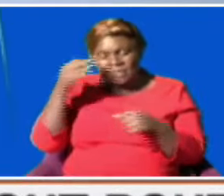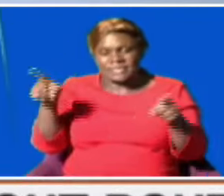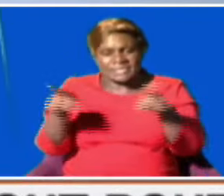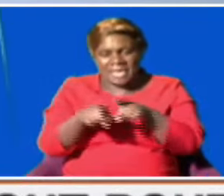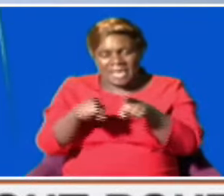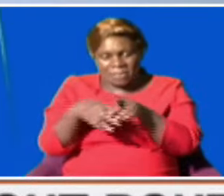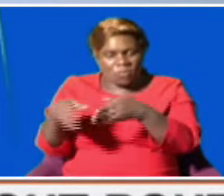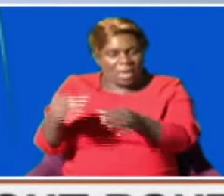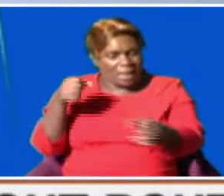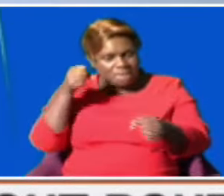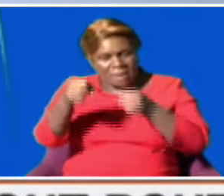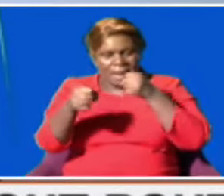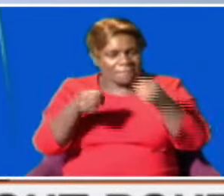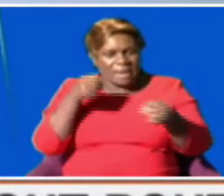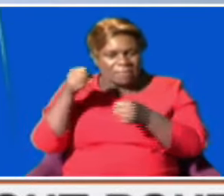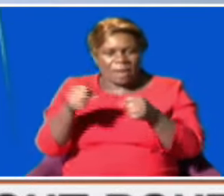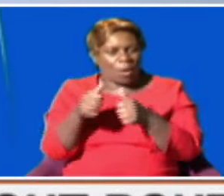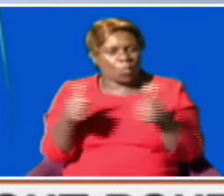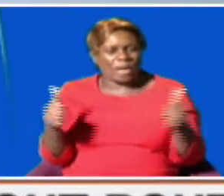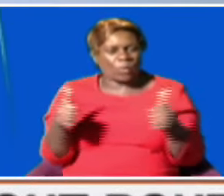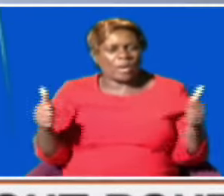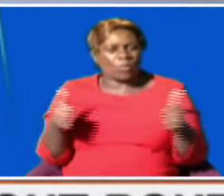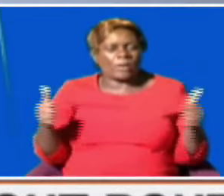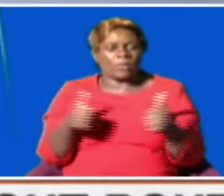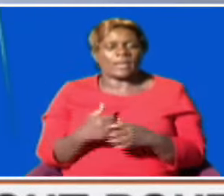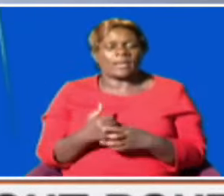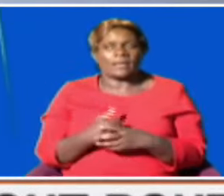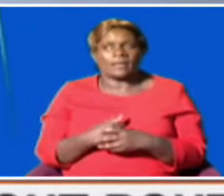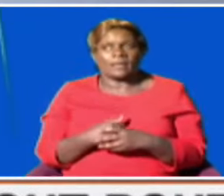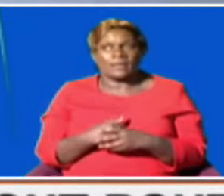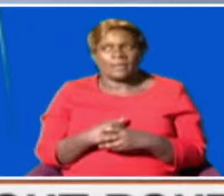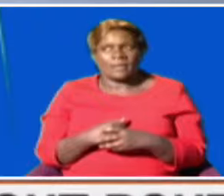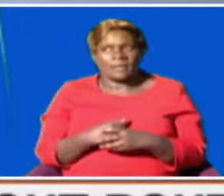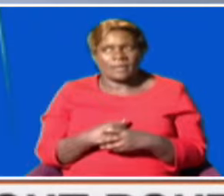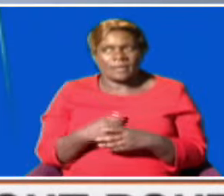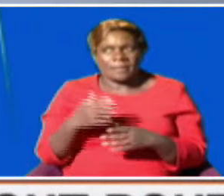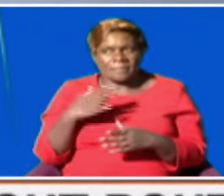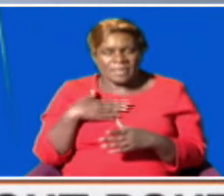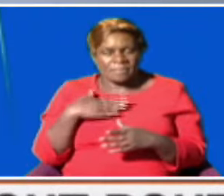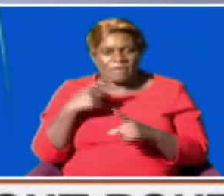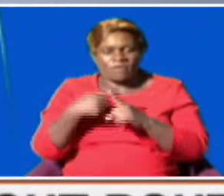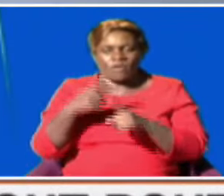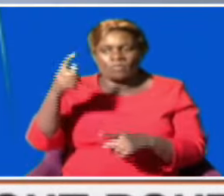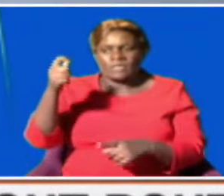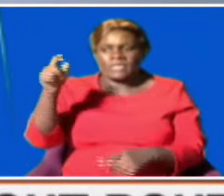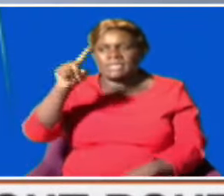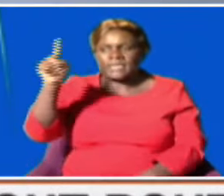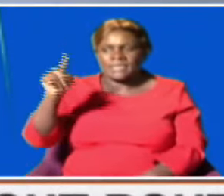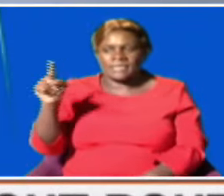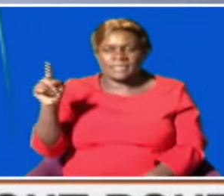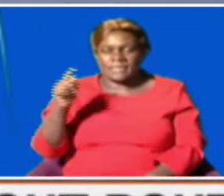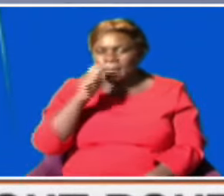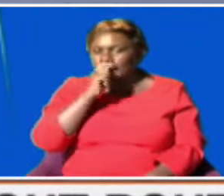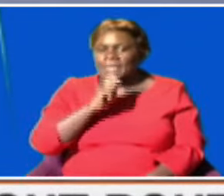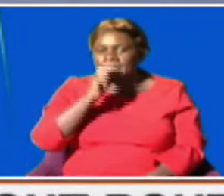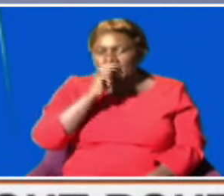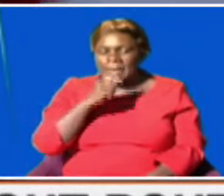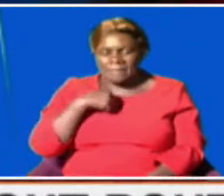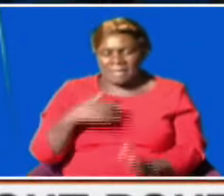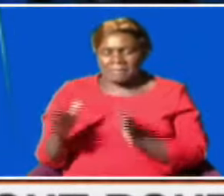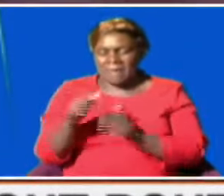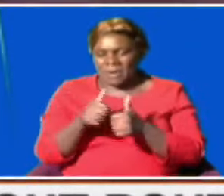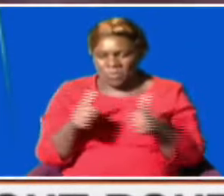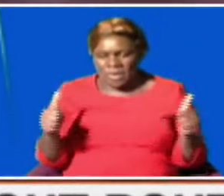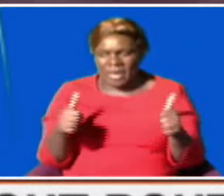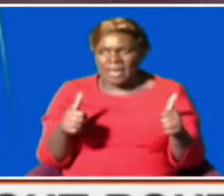tu, pia lazima apigwe vizuri. Yani kwa hivi, mi nimeweza kutoka TZ kuja hapa, ina maana nimejipanga.